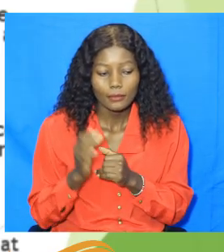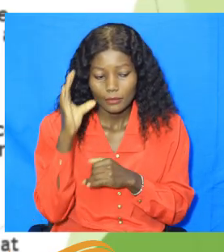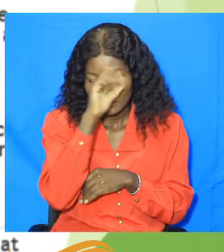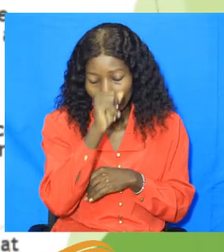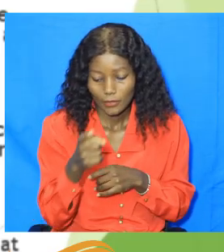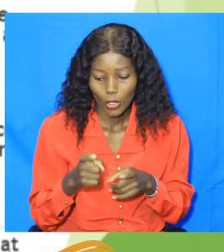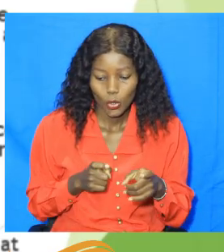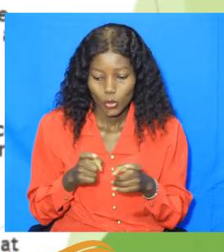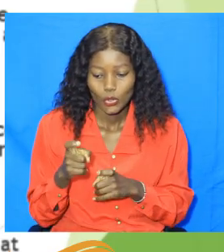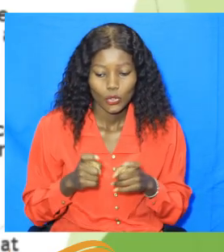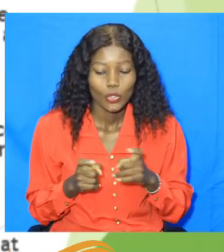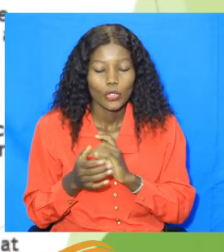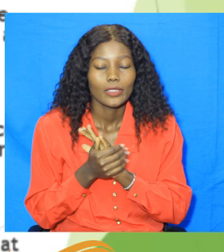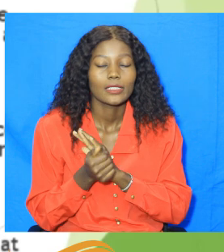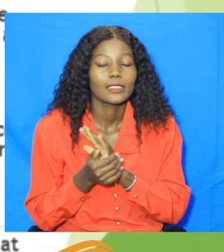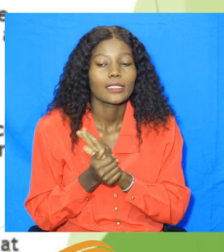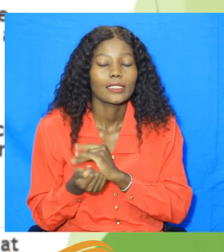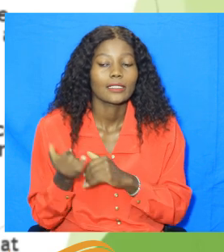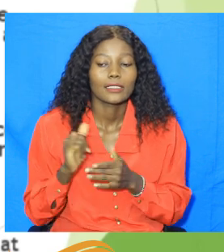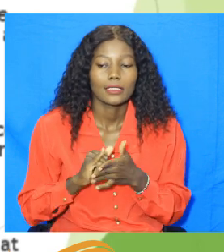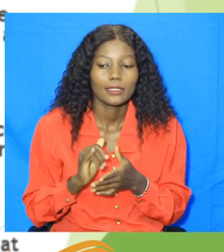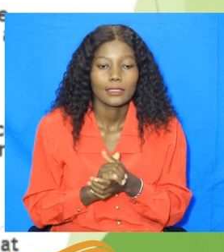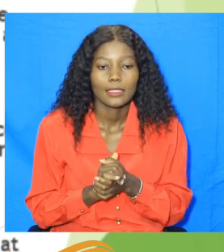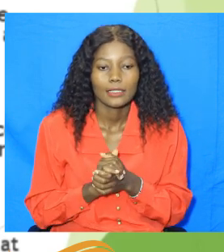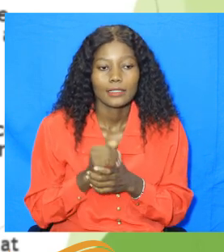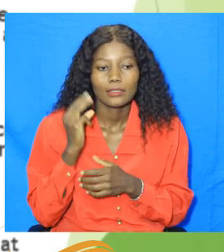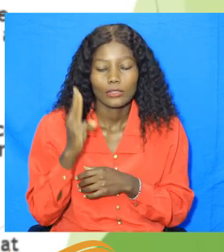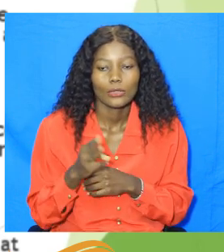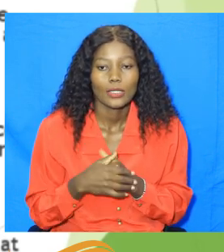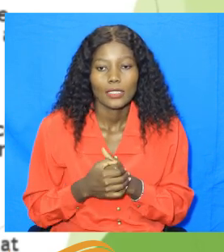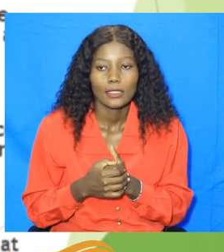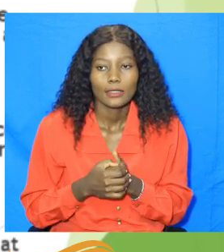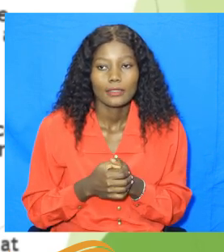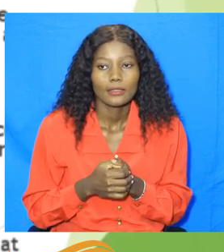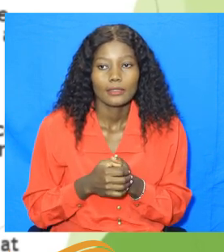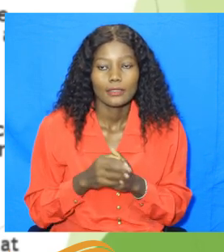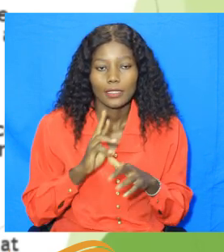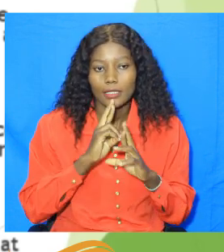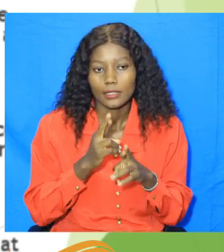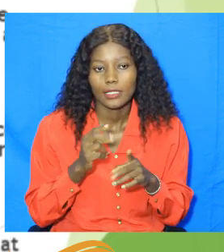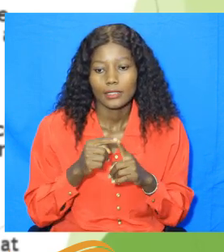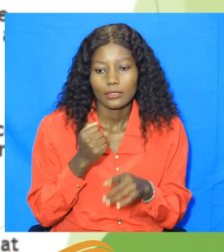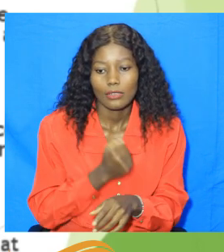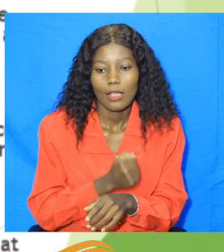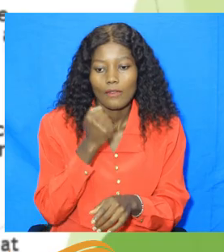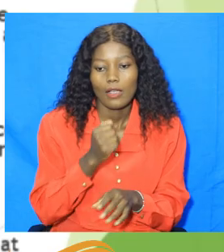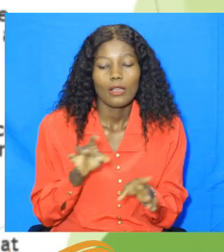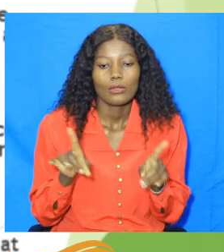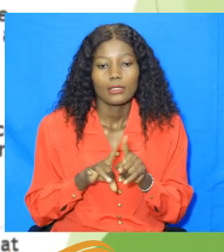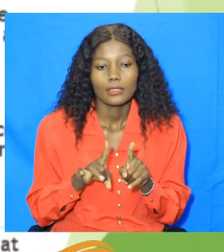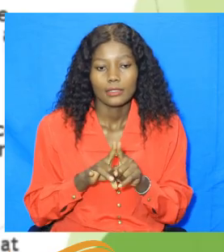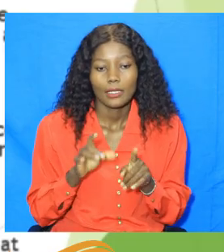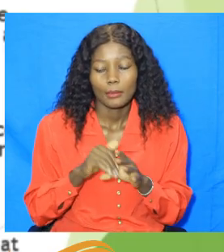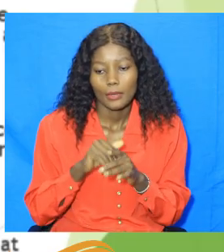control techniques. That is, it will amount to a foul. And also